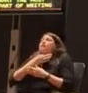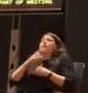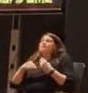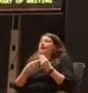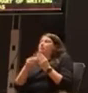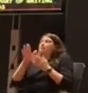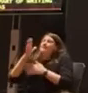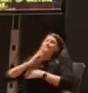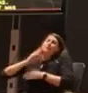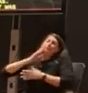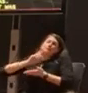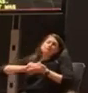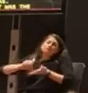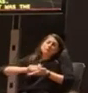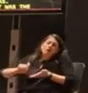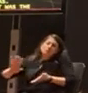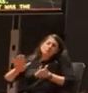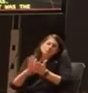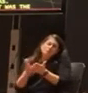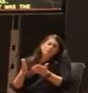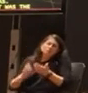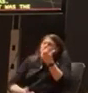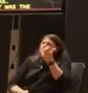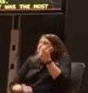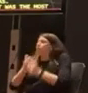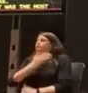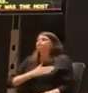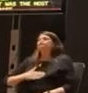enjoyable part of writing your book? That would be